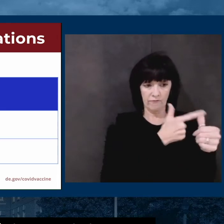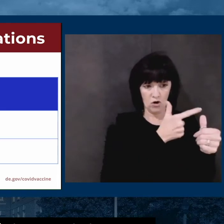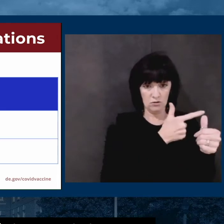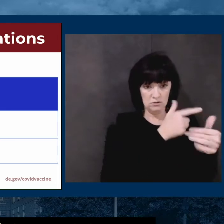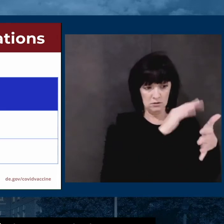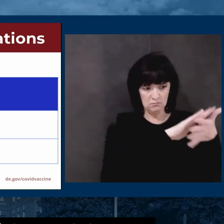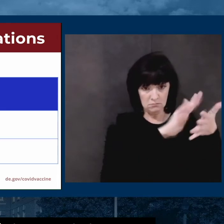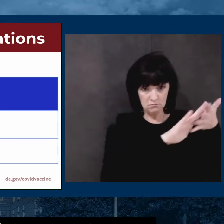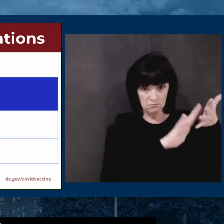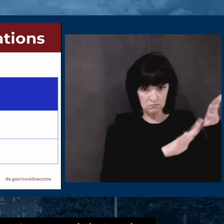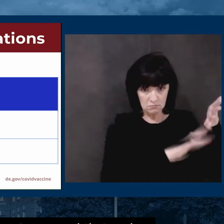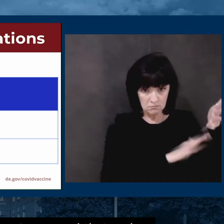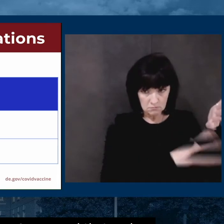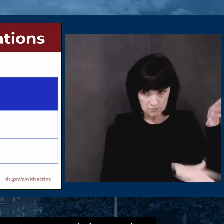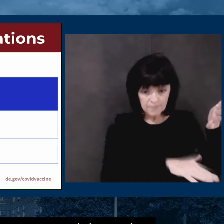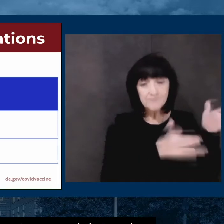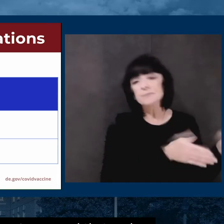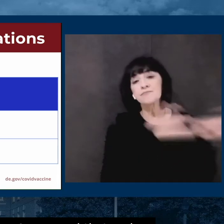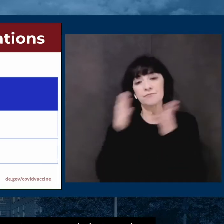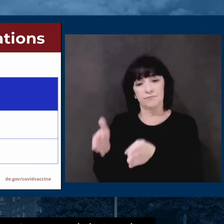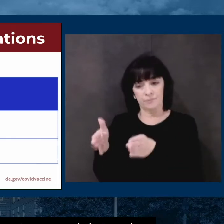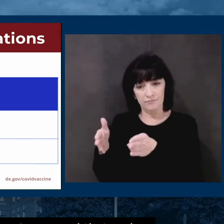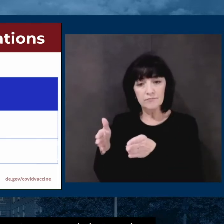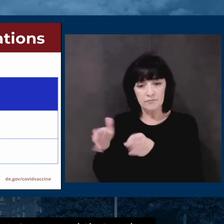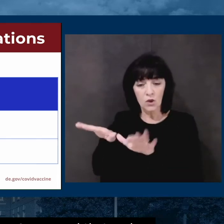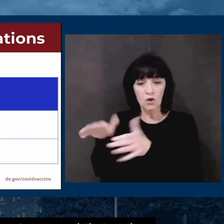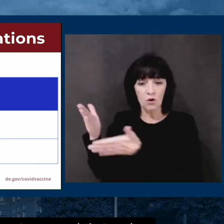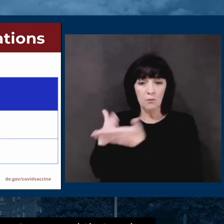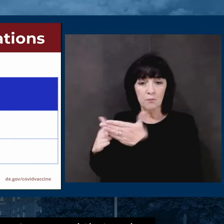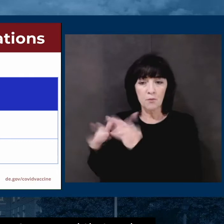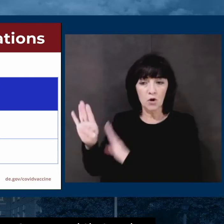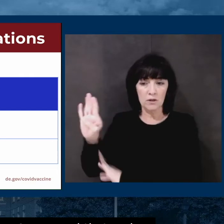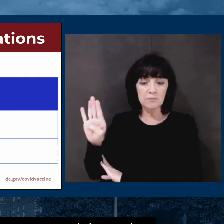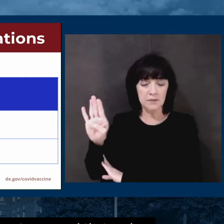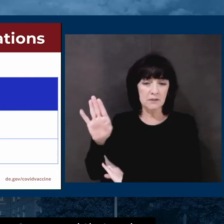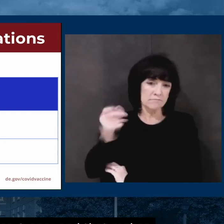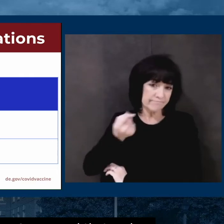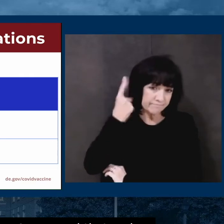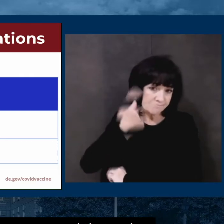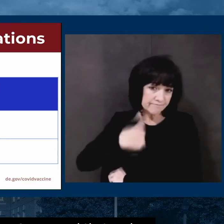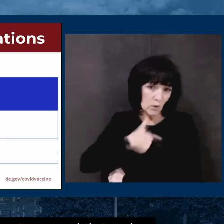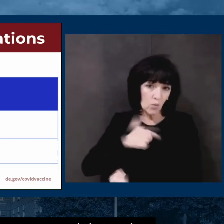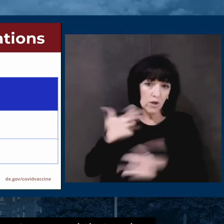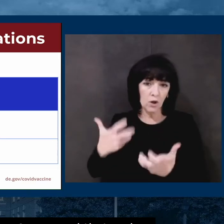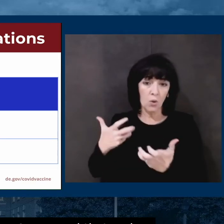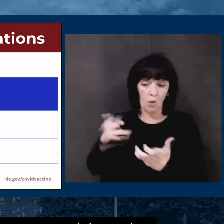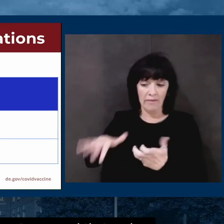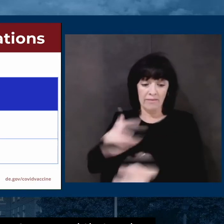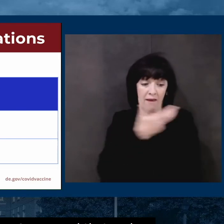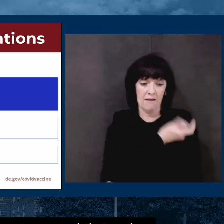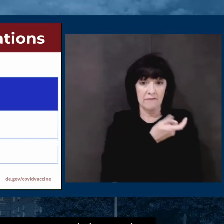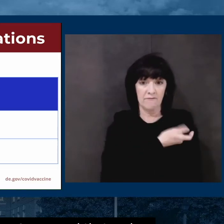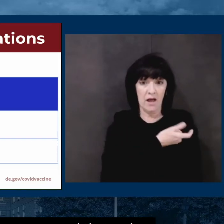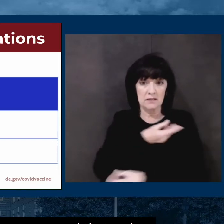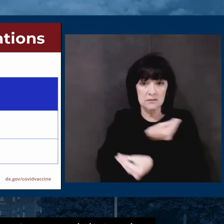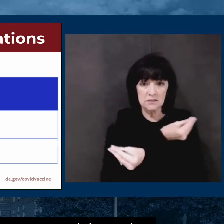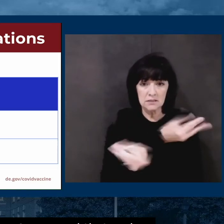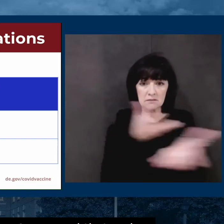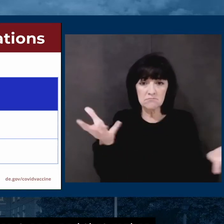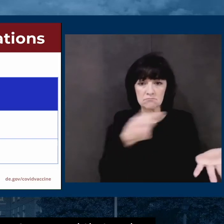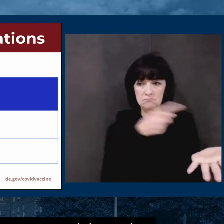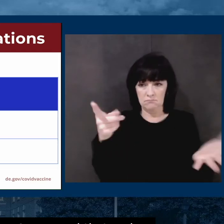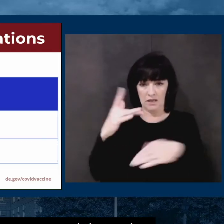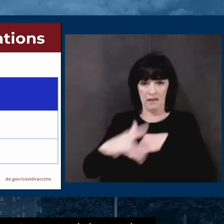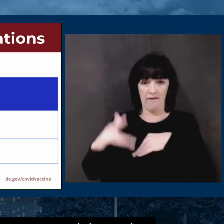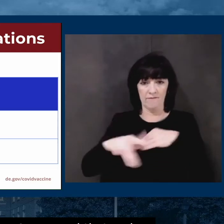operation standpoint, and also realizing the importance that we want to get the vaccine out there to as many people as possible. So when we look at phase